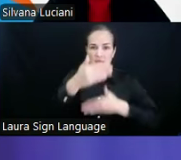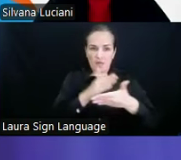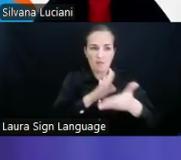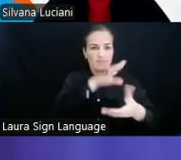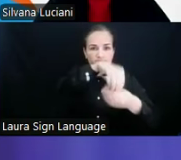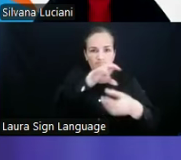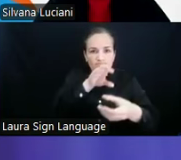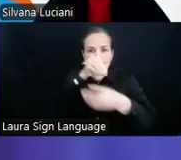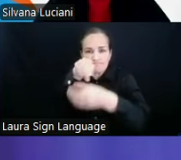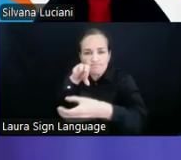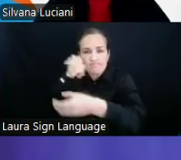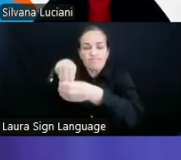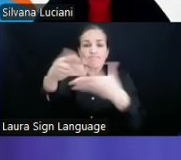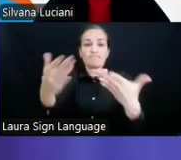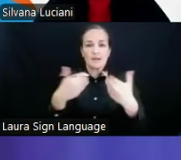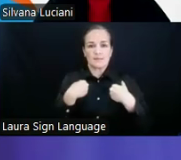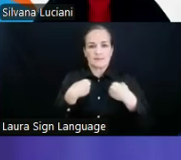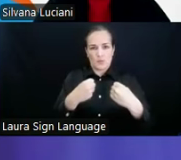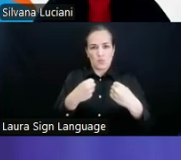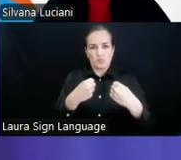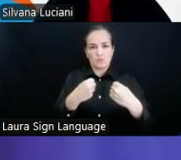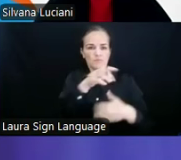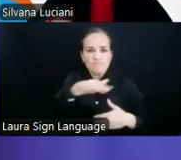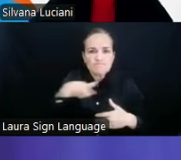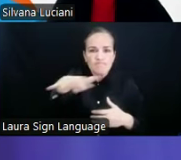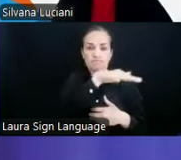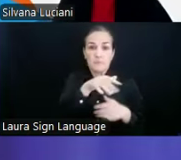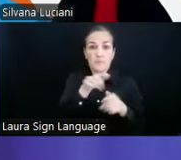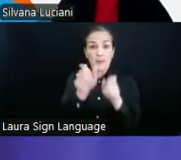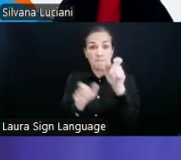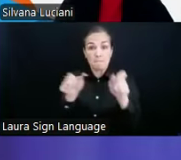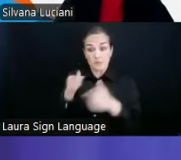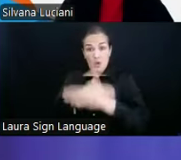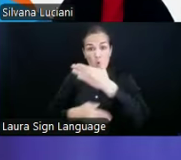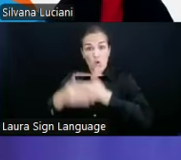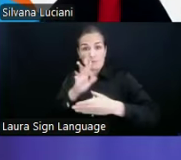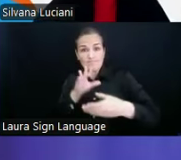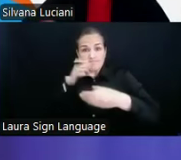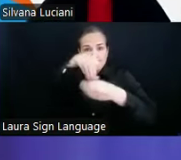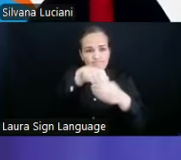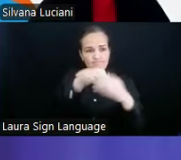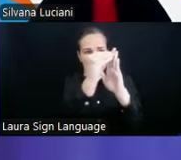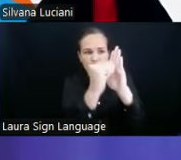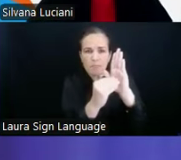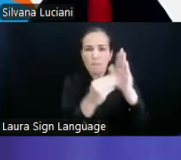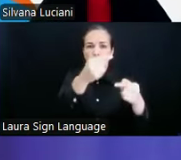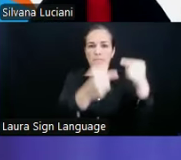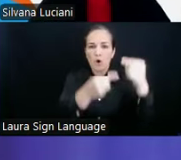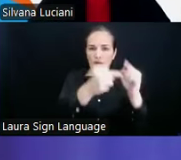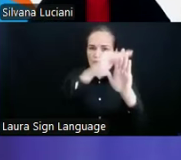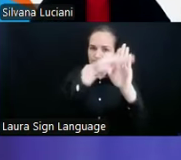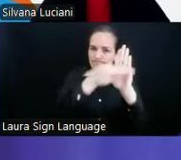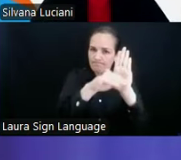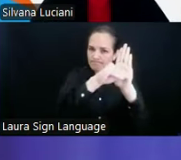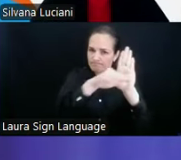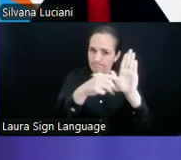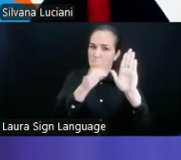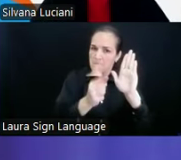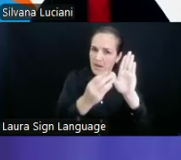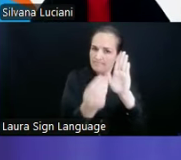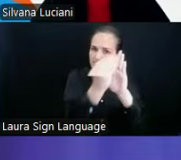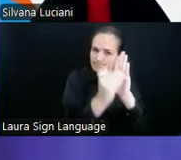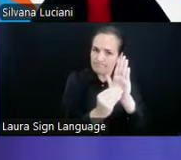the inclusion of people with disabilities in education systems and in public policies. At the